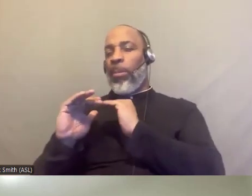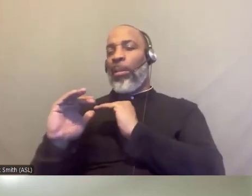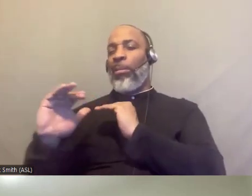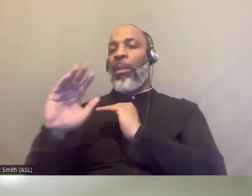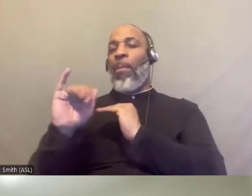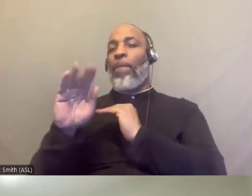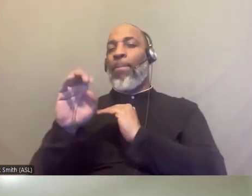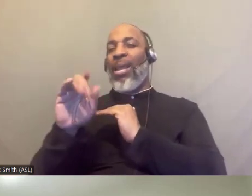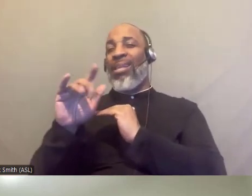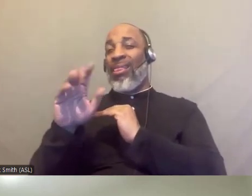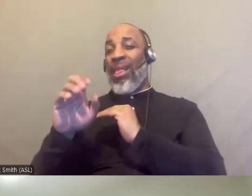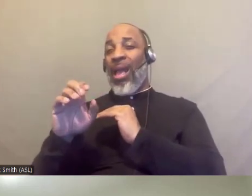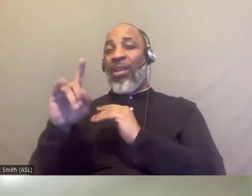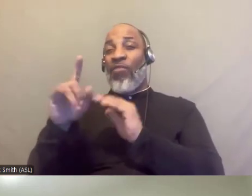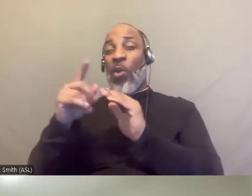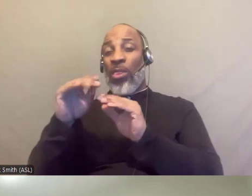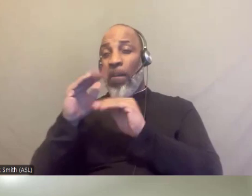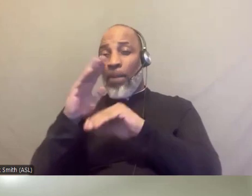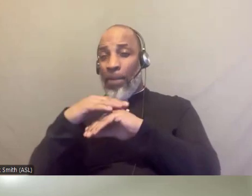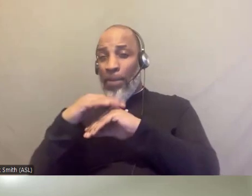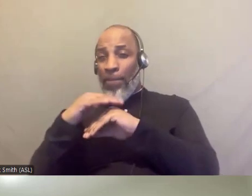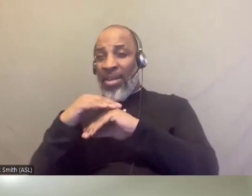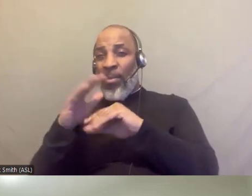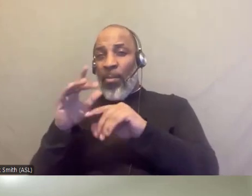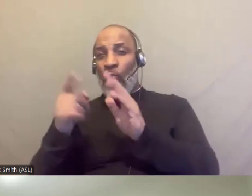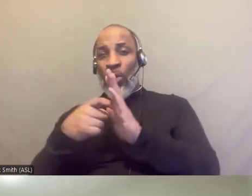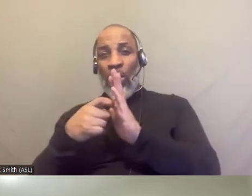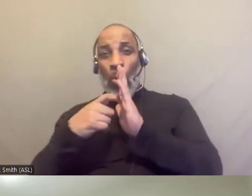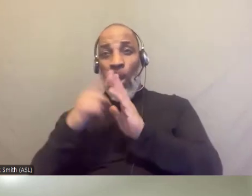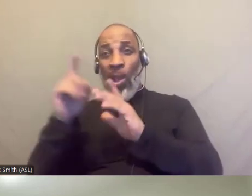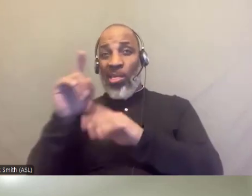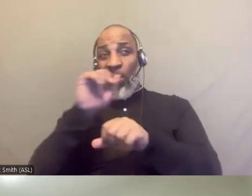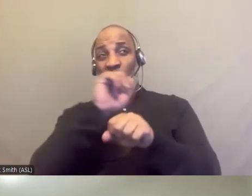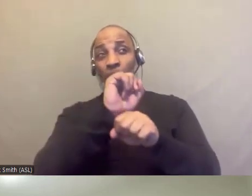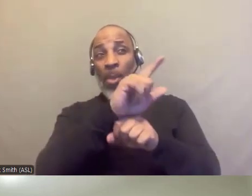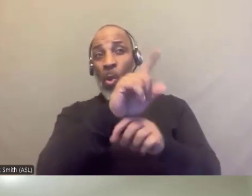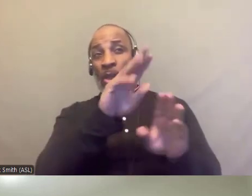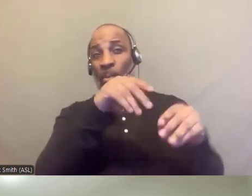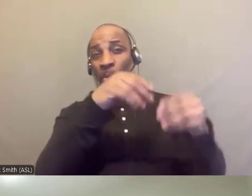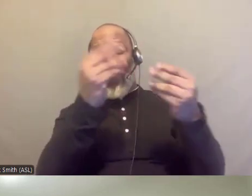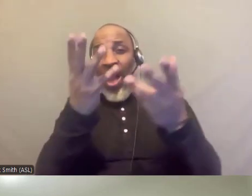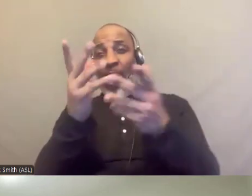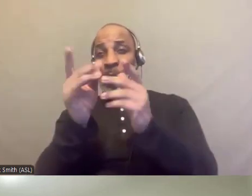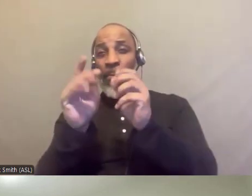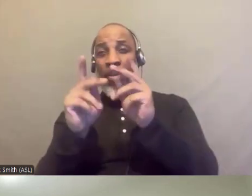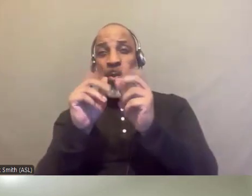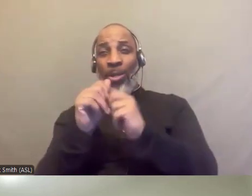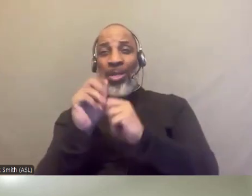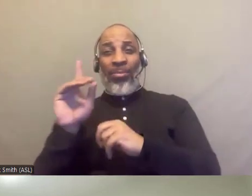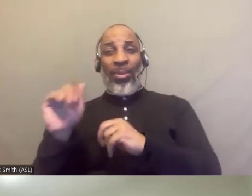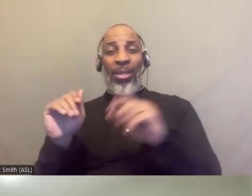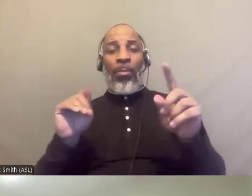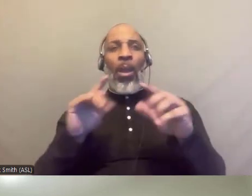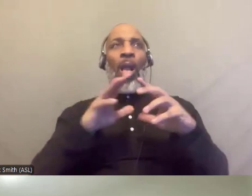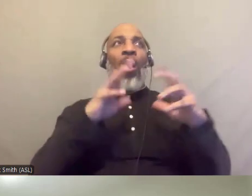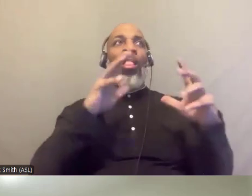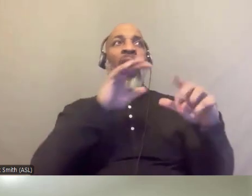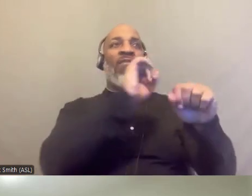what employers are, the minimum requirements that employers are legally obligated to provide for people with disabilities. But a lot of